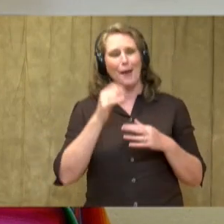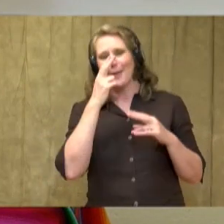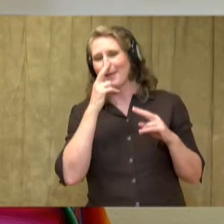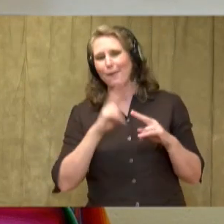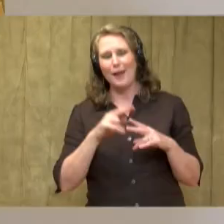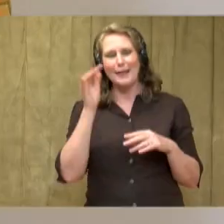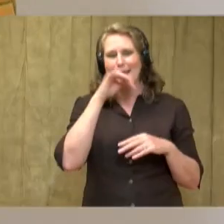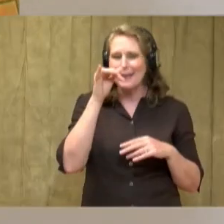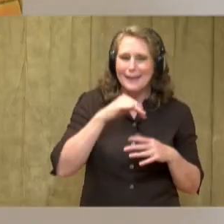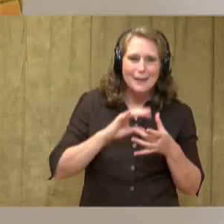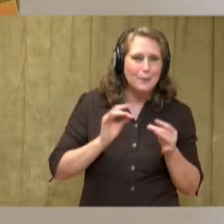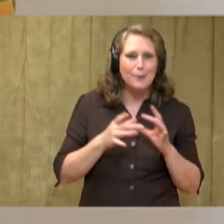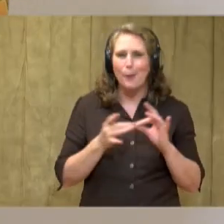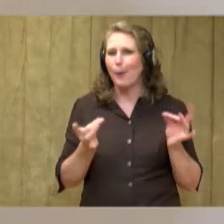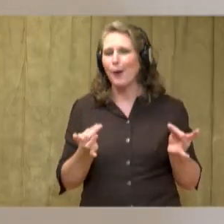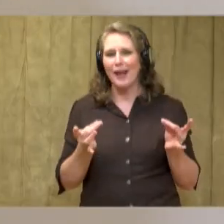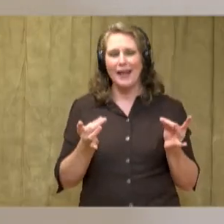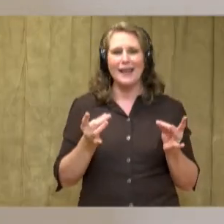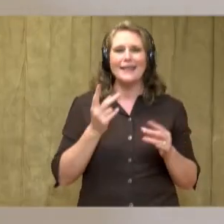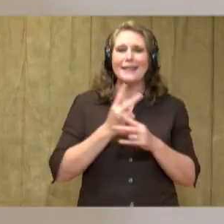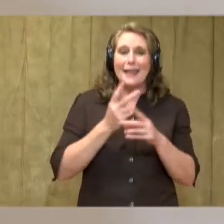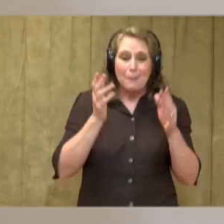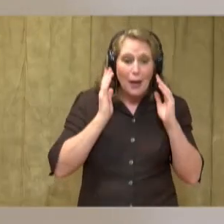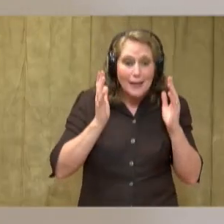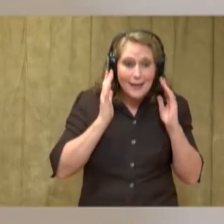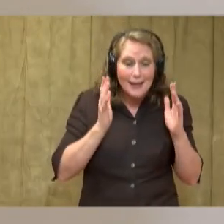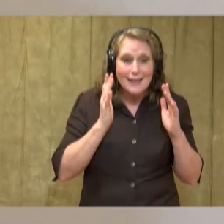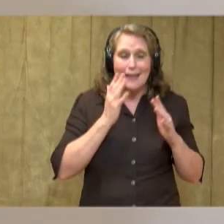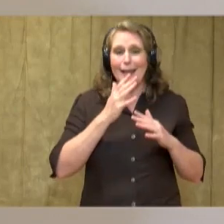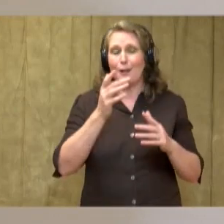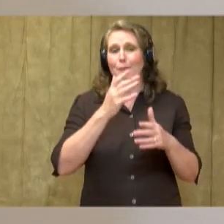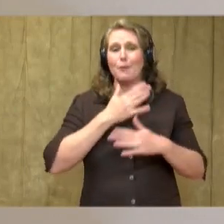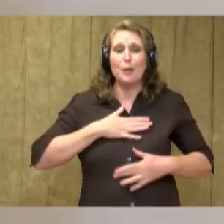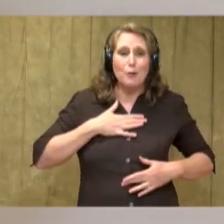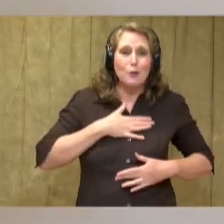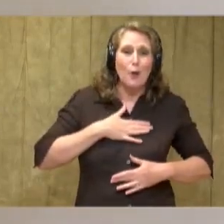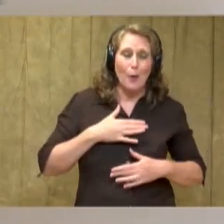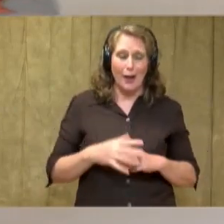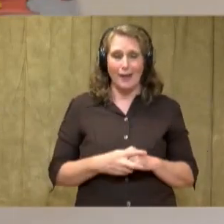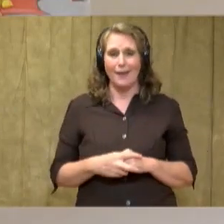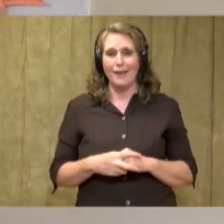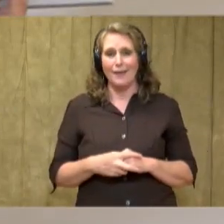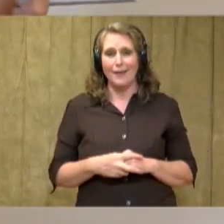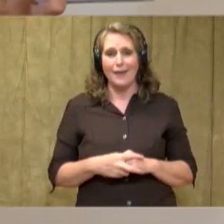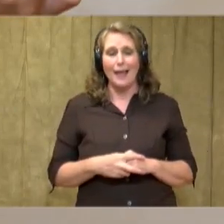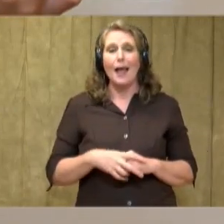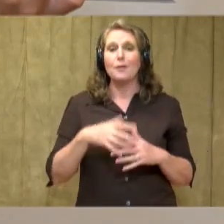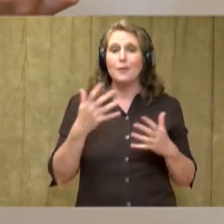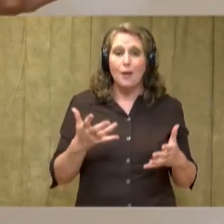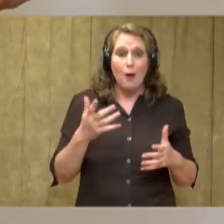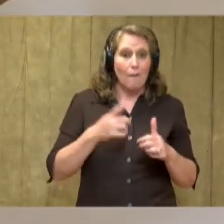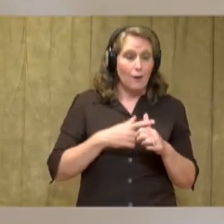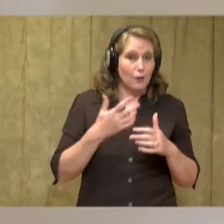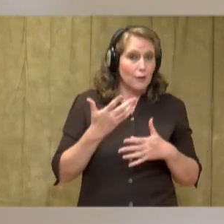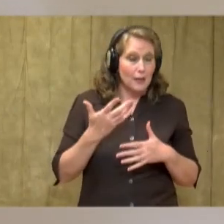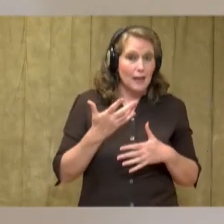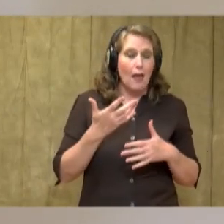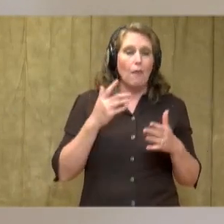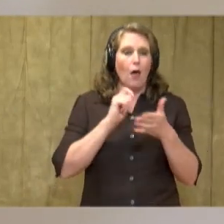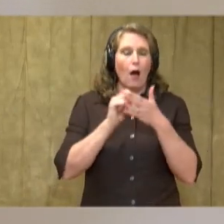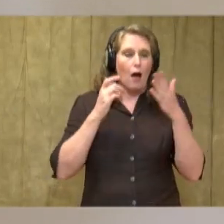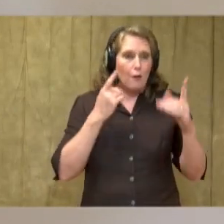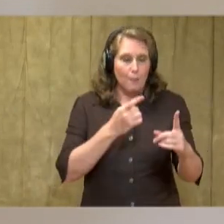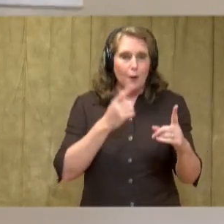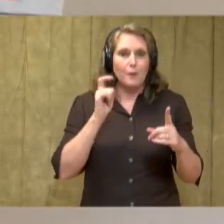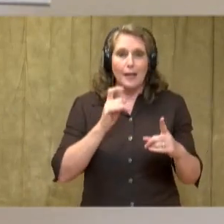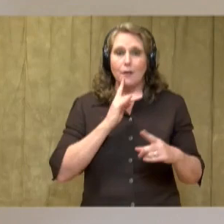fun, silly story, okay, just to keep our attention, keep us entertained. All right, okay, so that first things first, author's purpose. We know